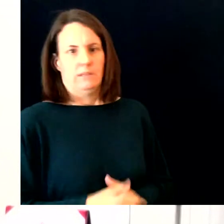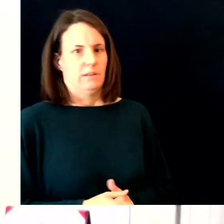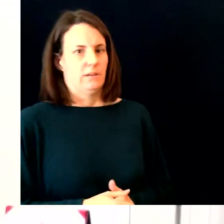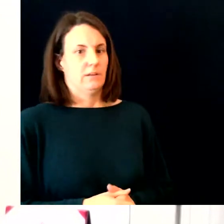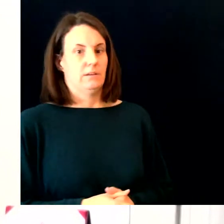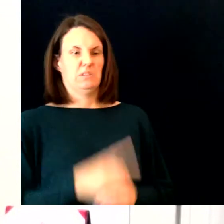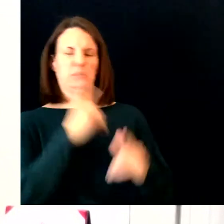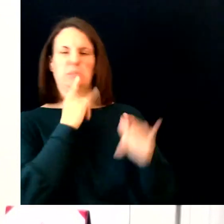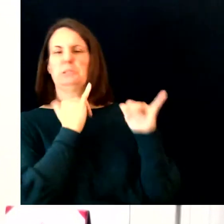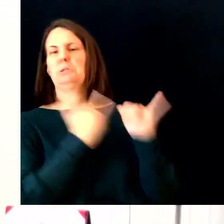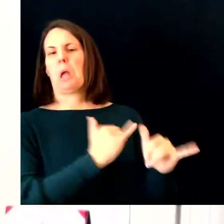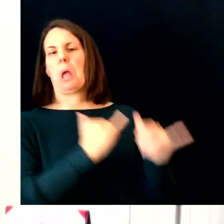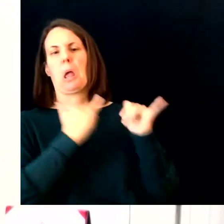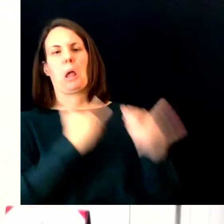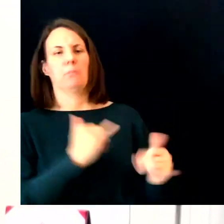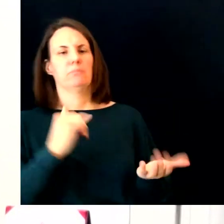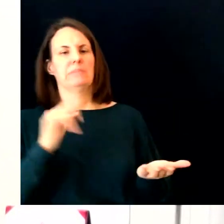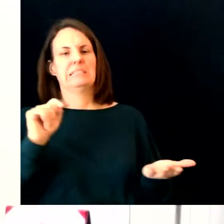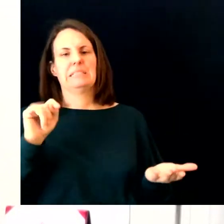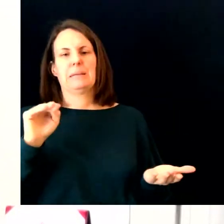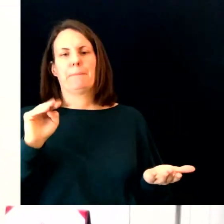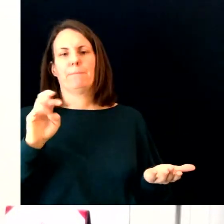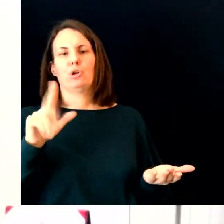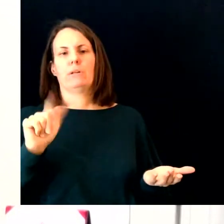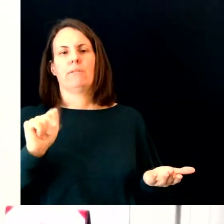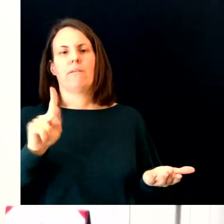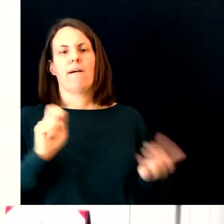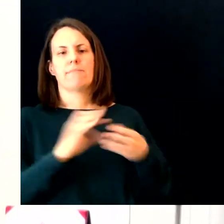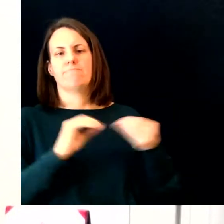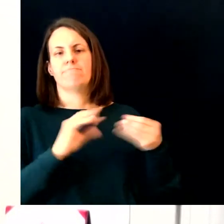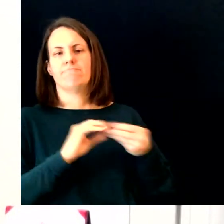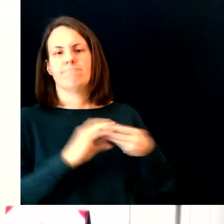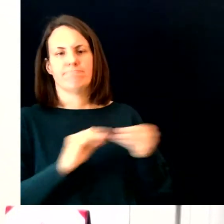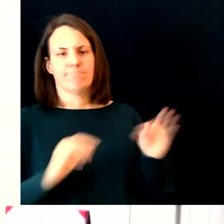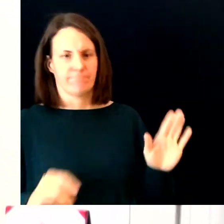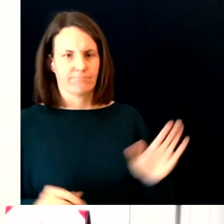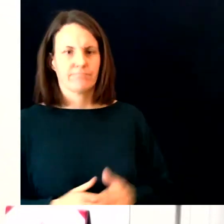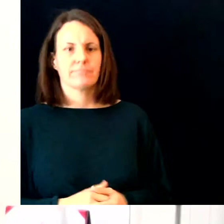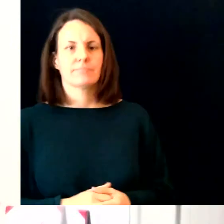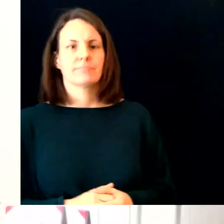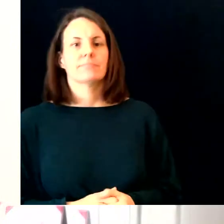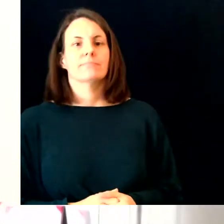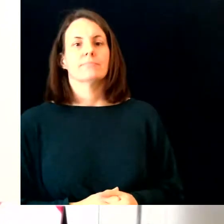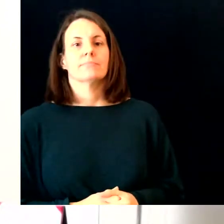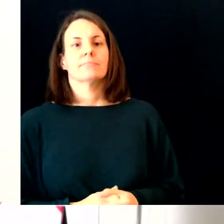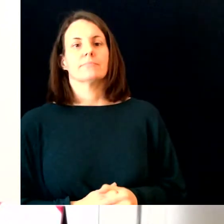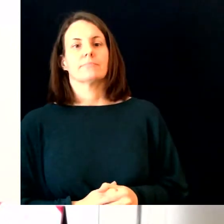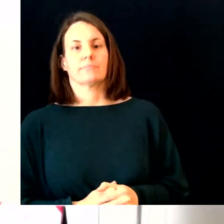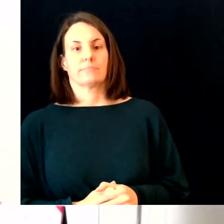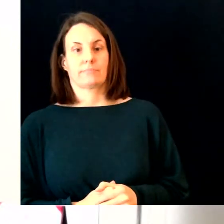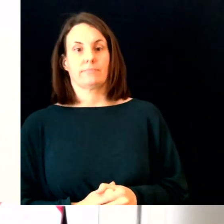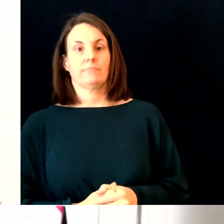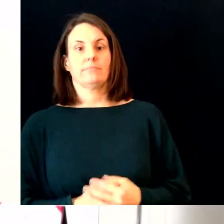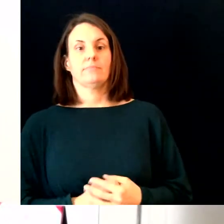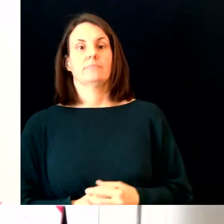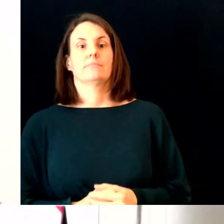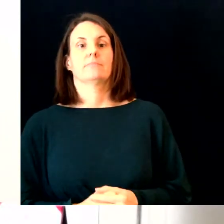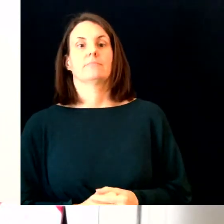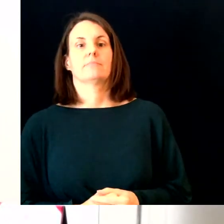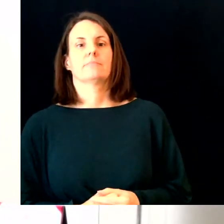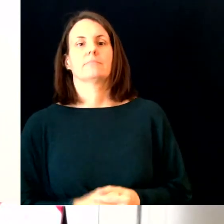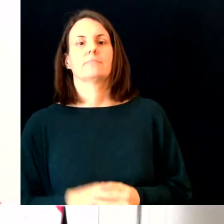of children who are hospitalized or in the ICU are unvaccinated. So again, just sharing the importance